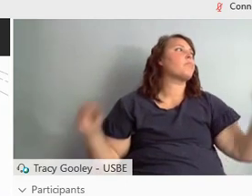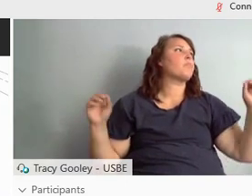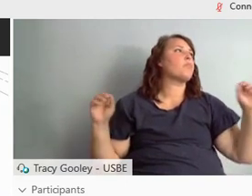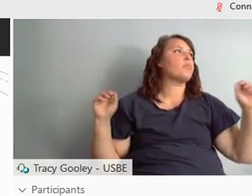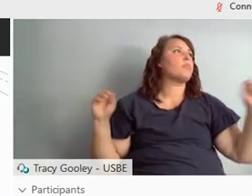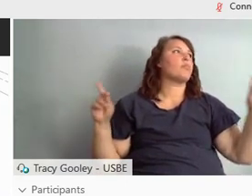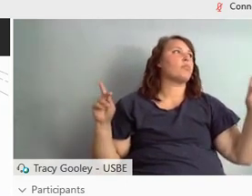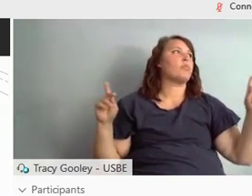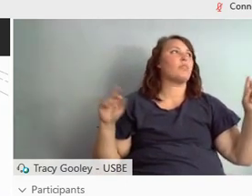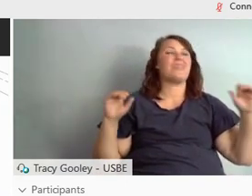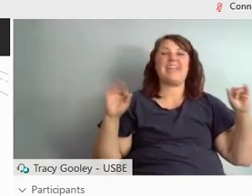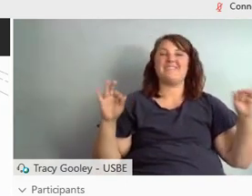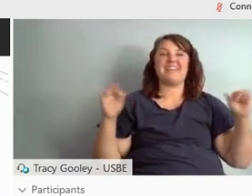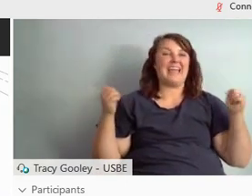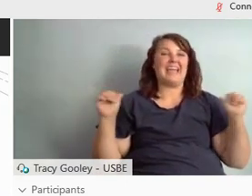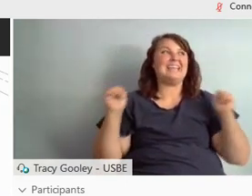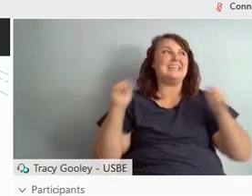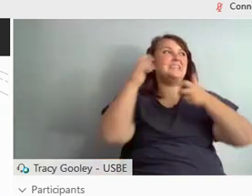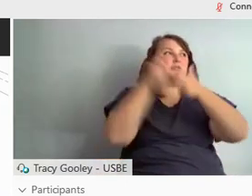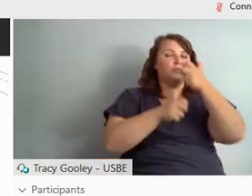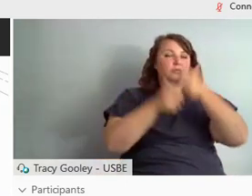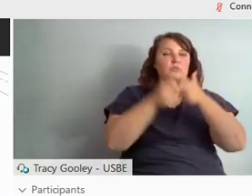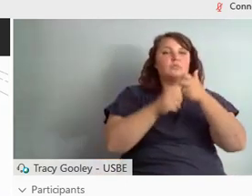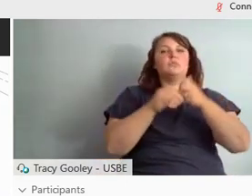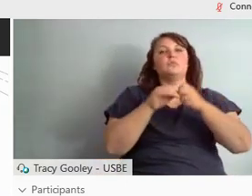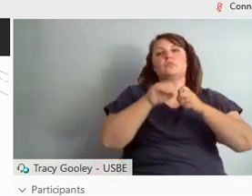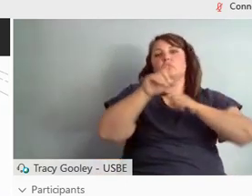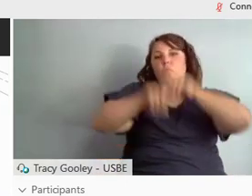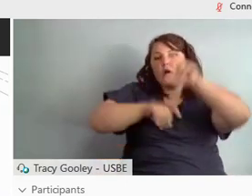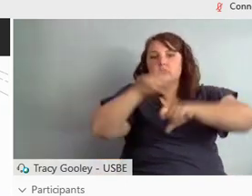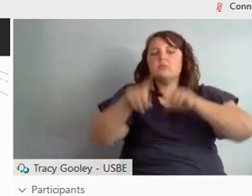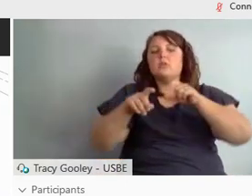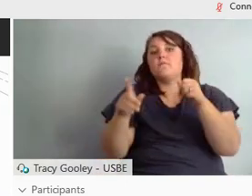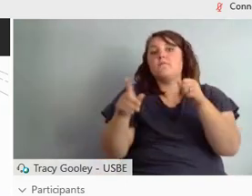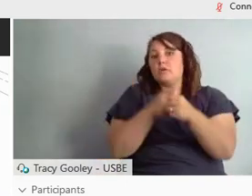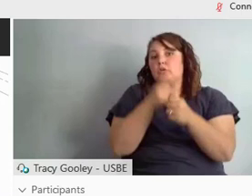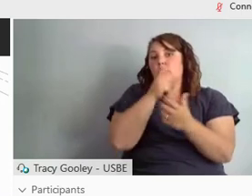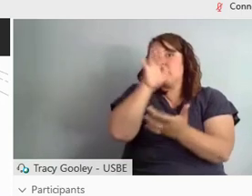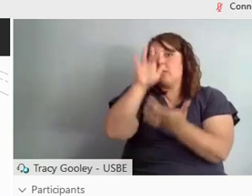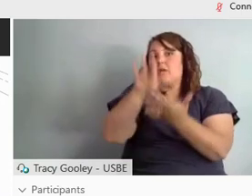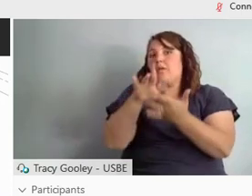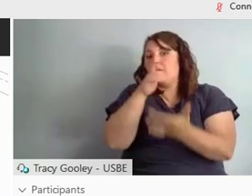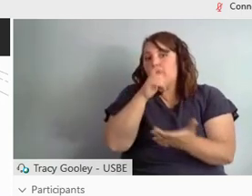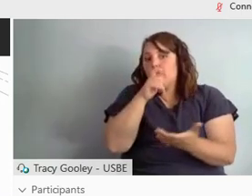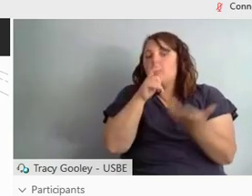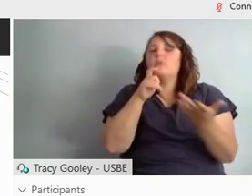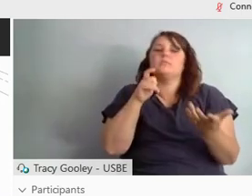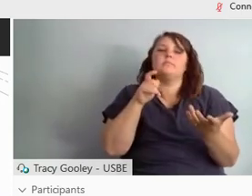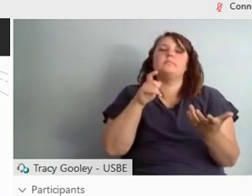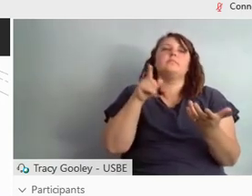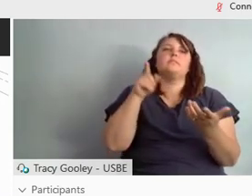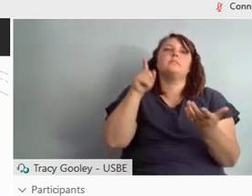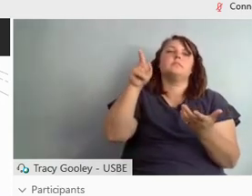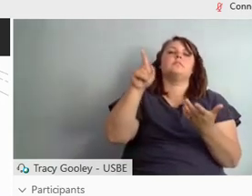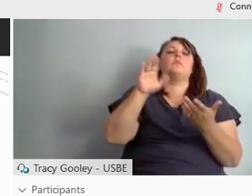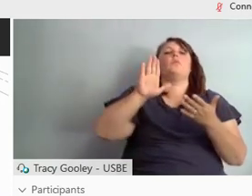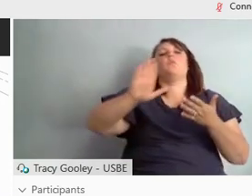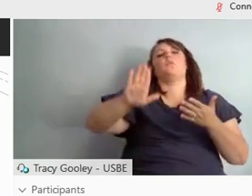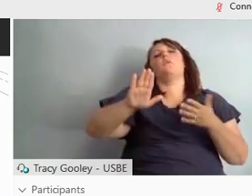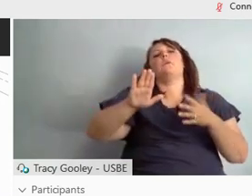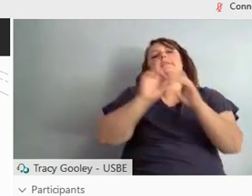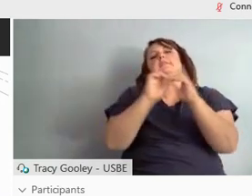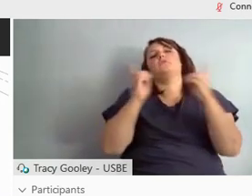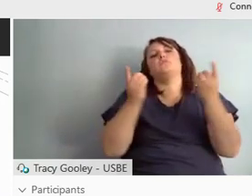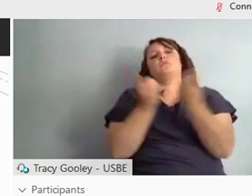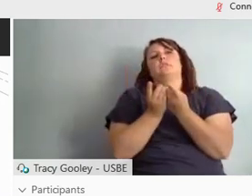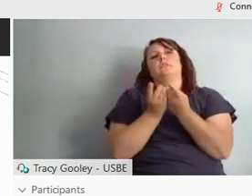Okay, if you have any issues or questions, the first person that you should reach out to as a contact would